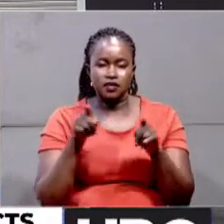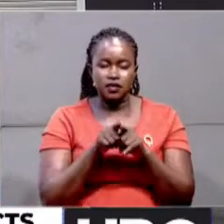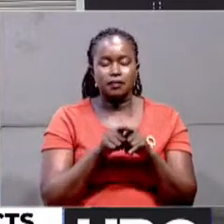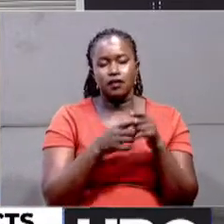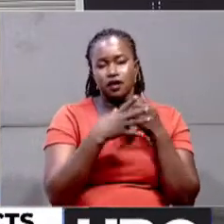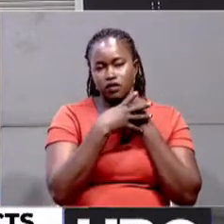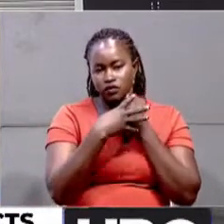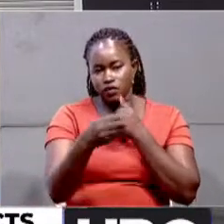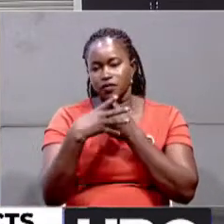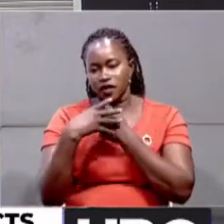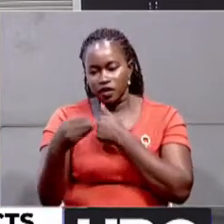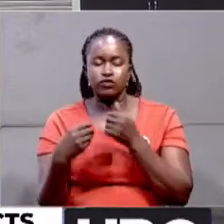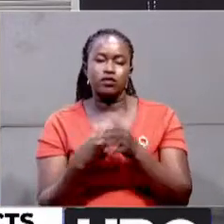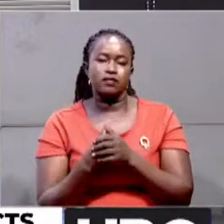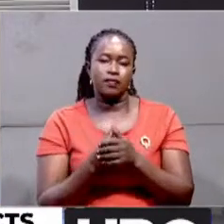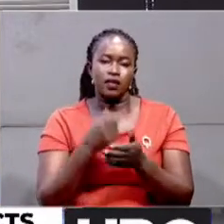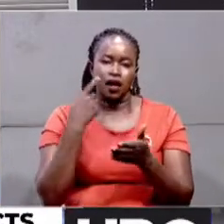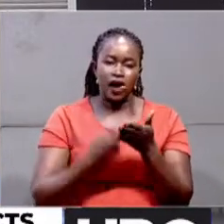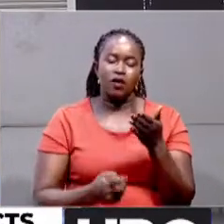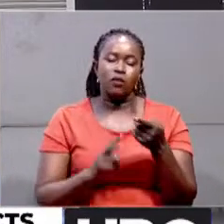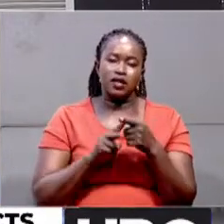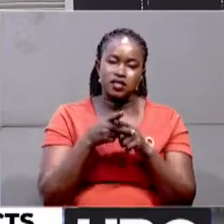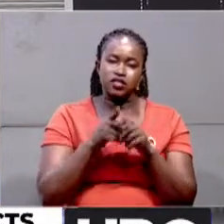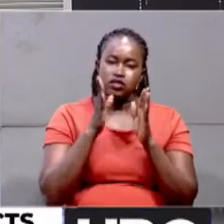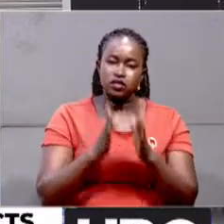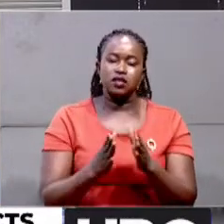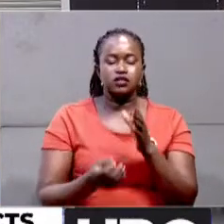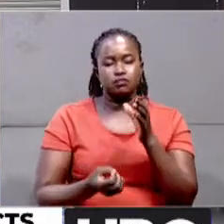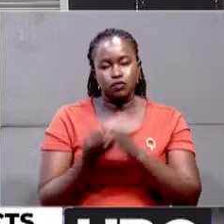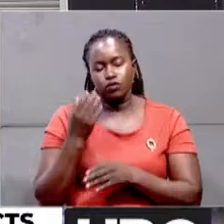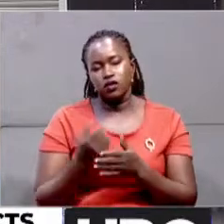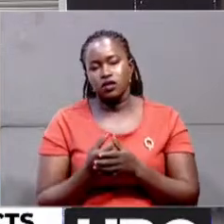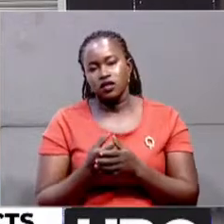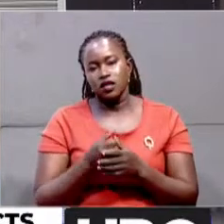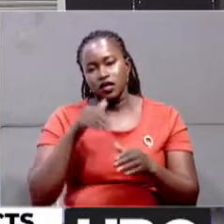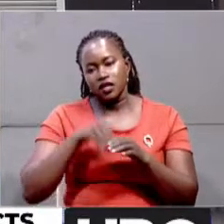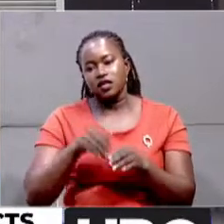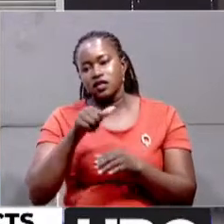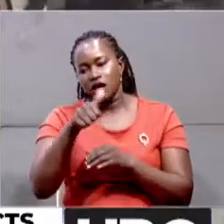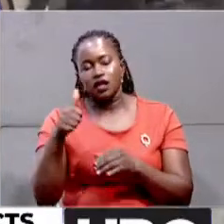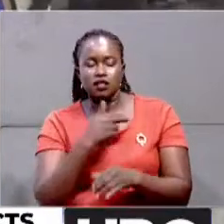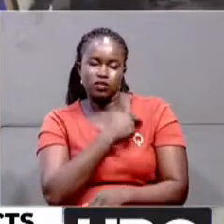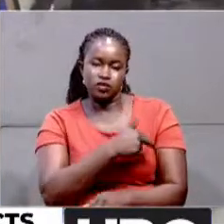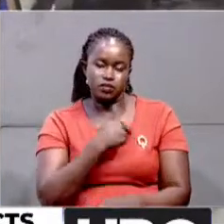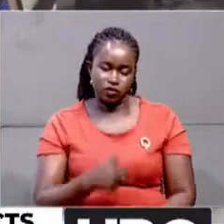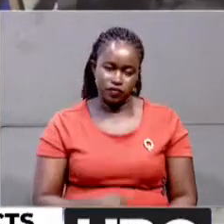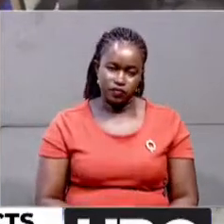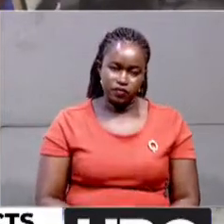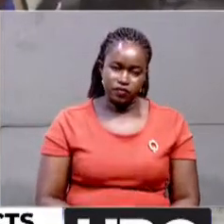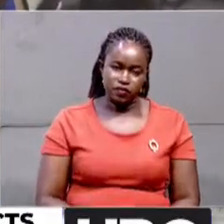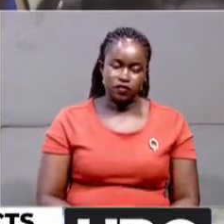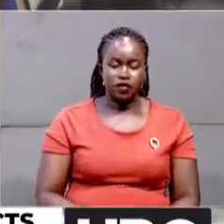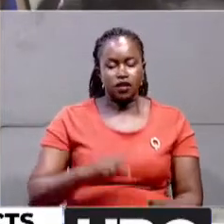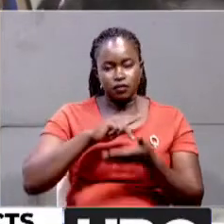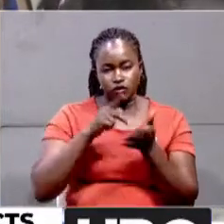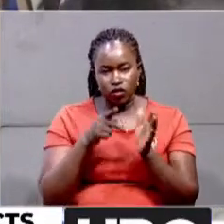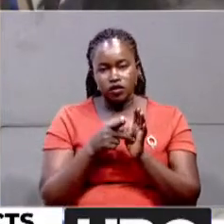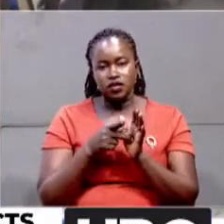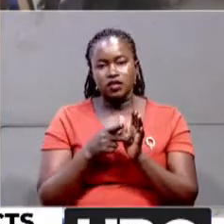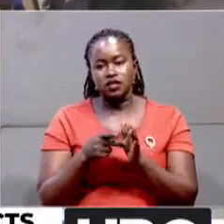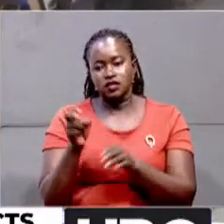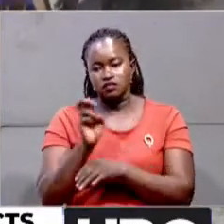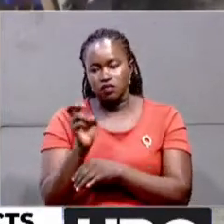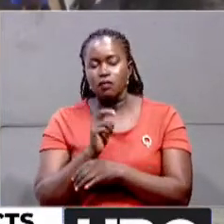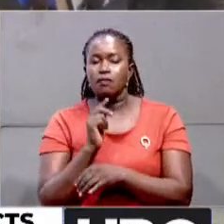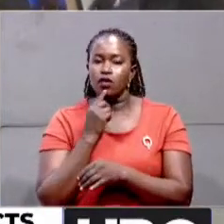of what our engineers have put up in other hospitals. The projects inspected in the Moroto